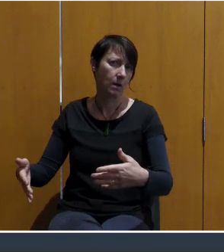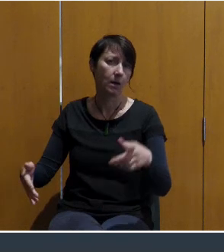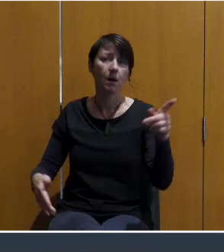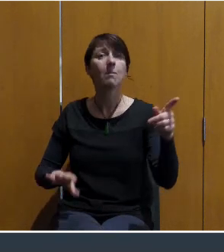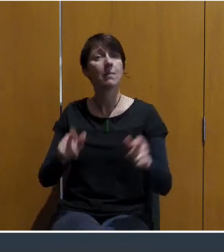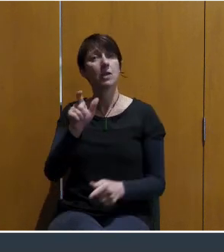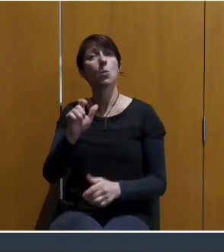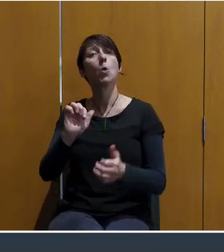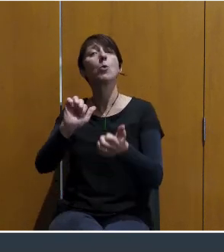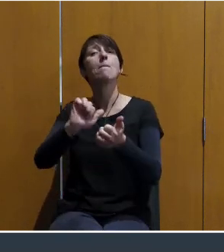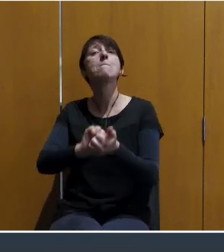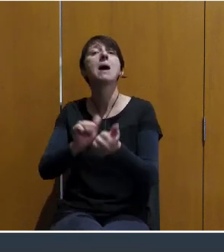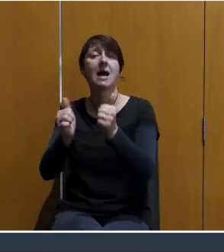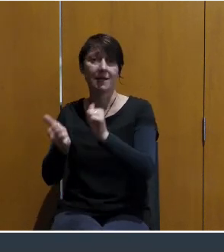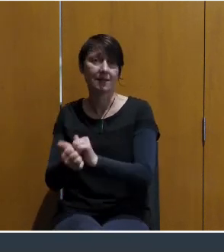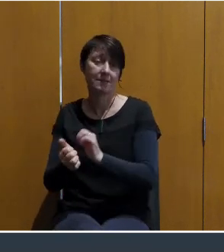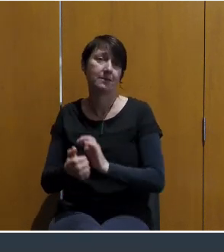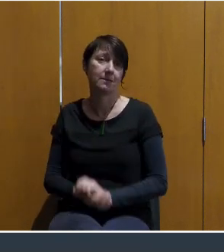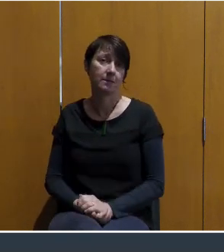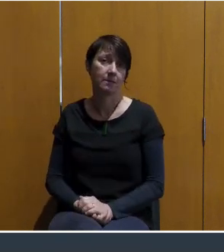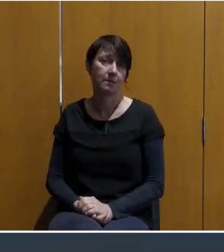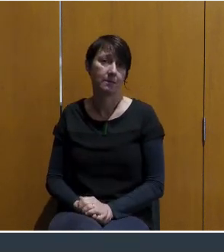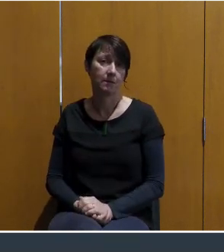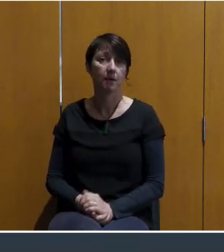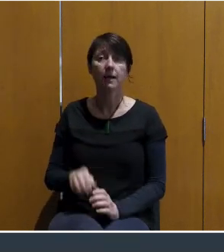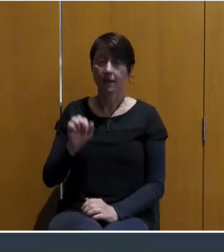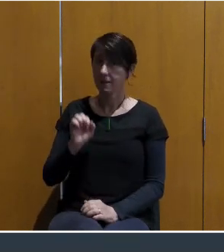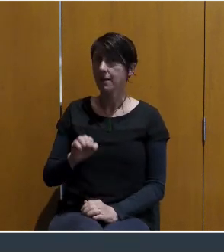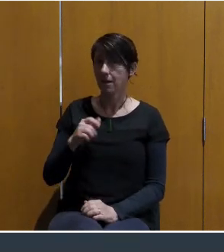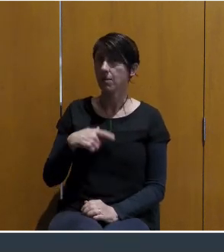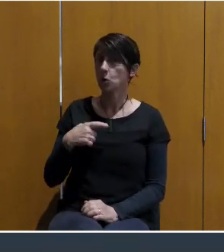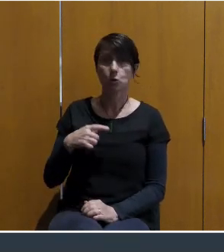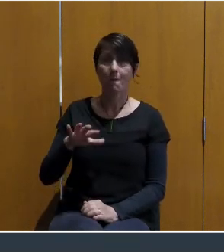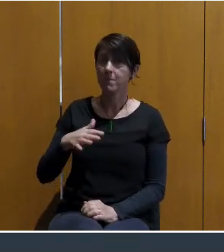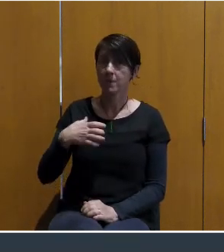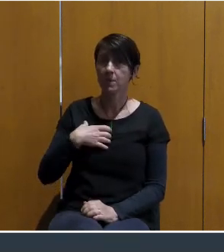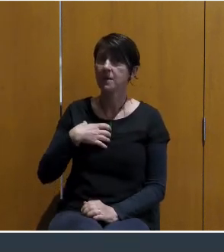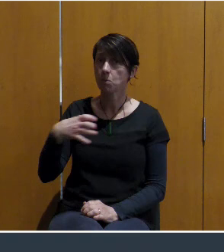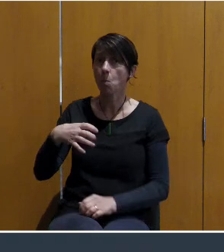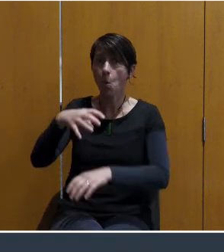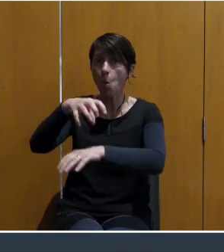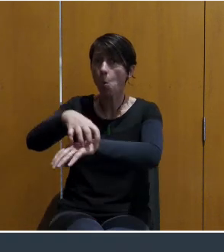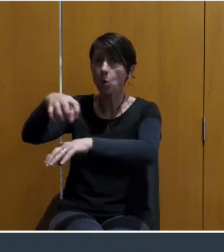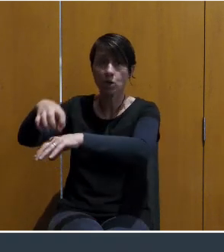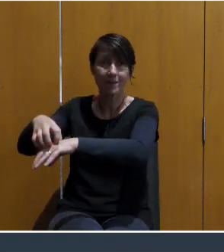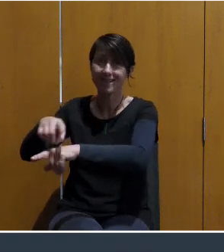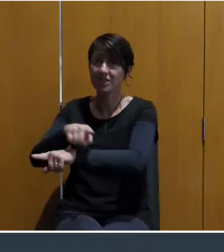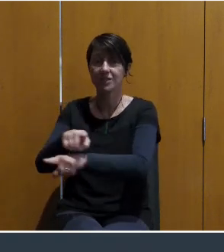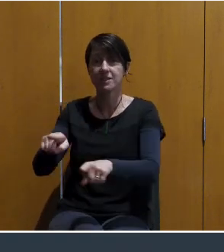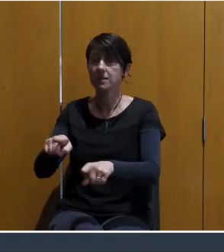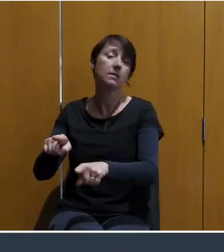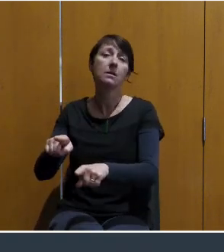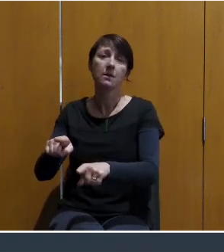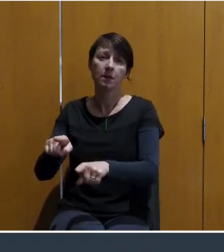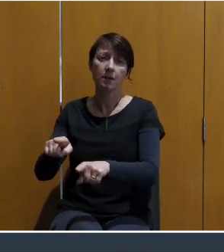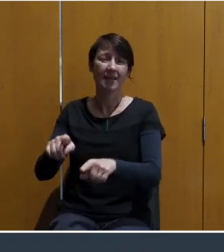Partners, because Partners. I was seeing that may extend beyond mana whenua. There may be other organisations that didn't necessarily make a submission,